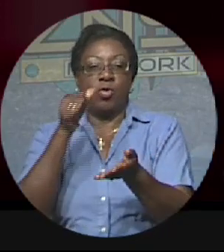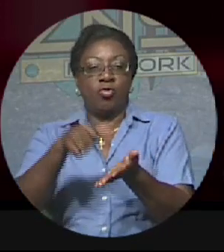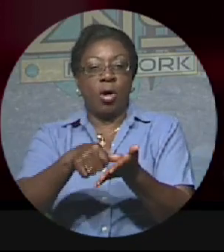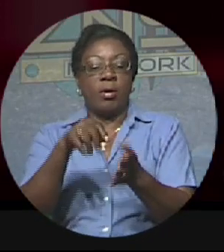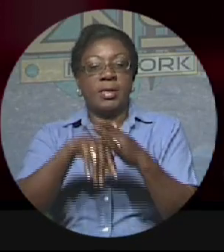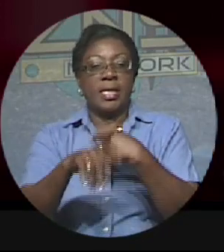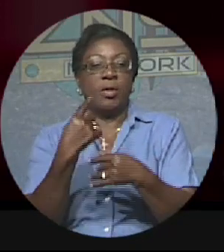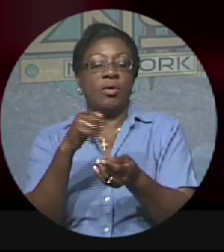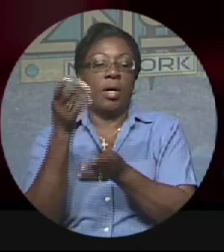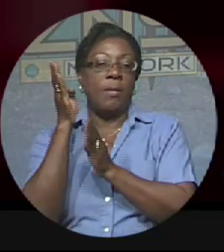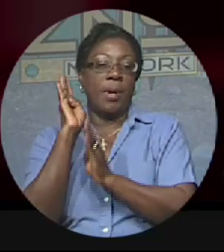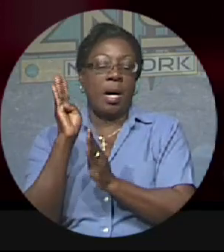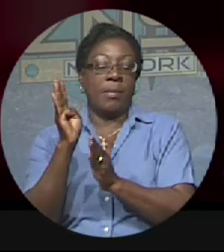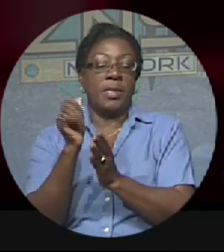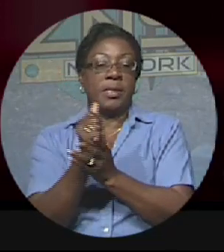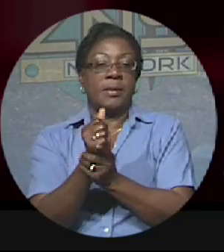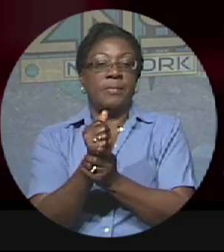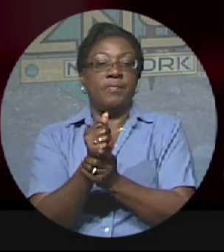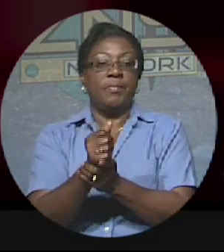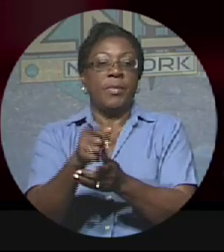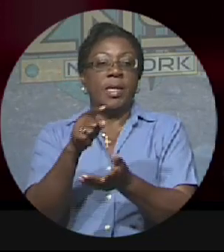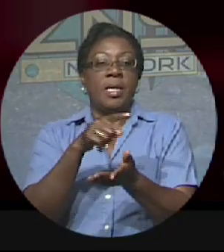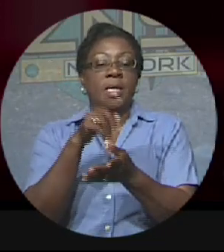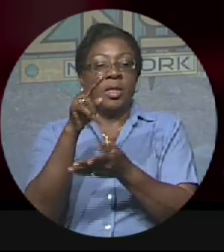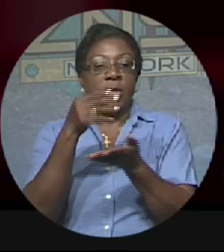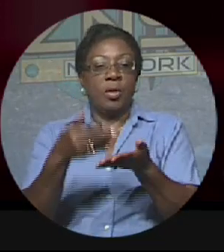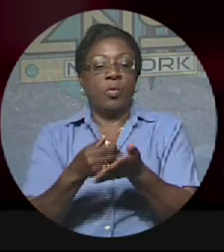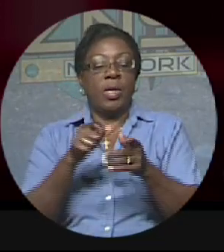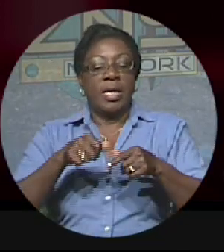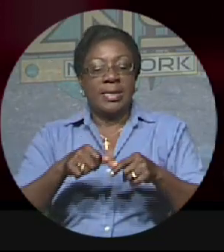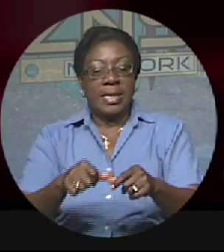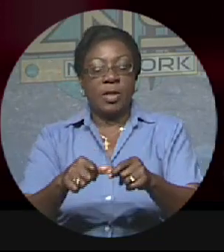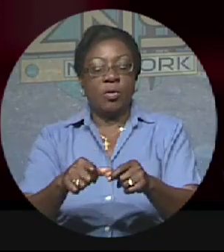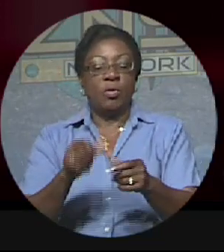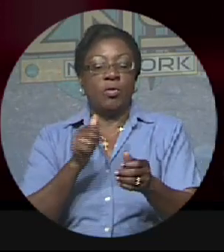dangerous drugs with the intent to supply. ZNS News will continue to follow this story.